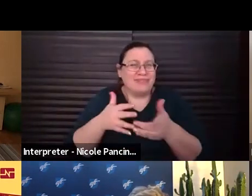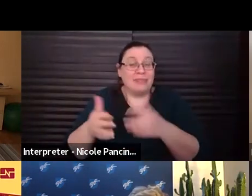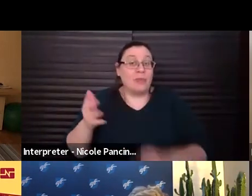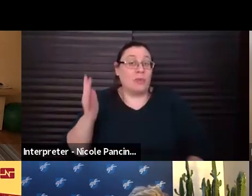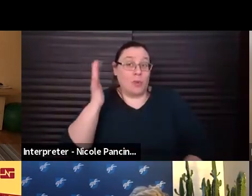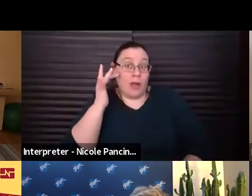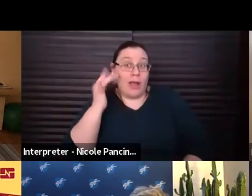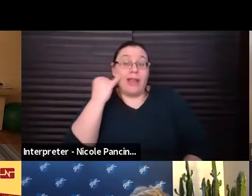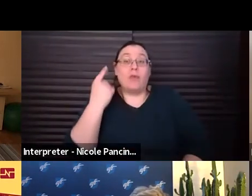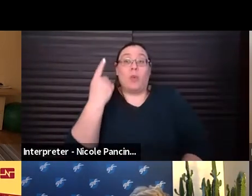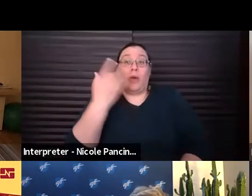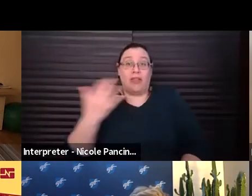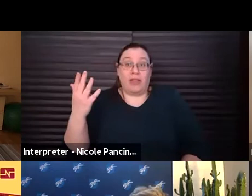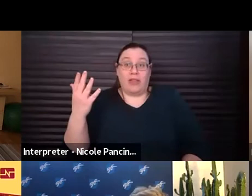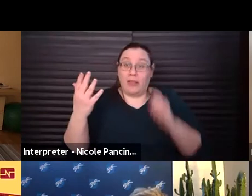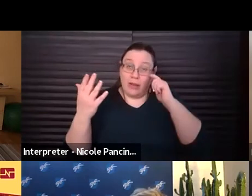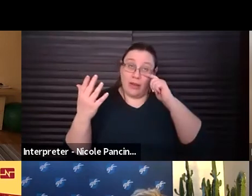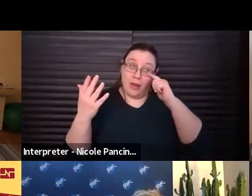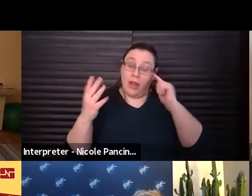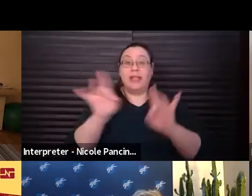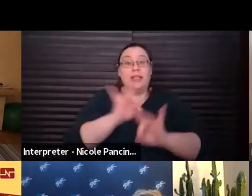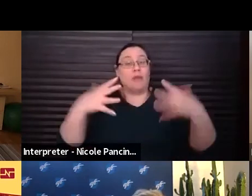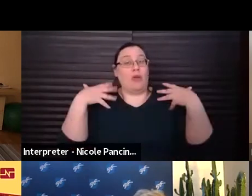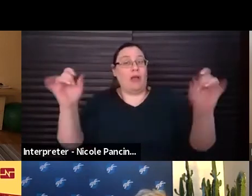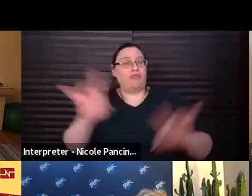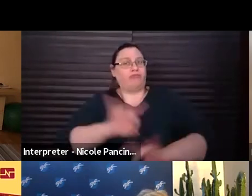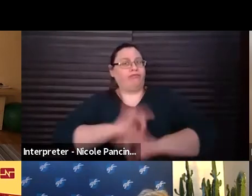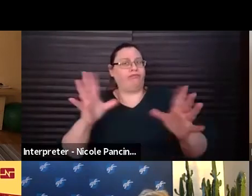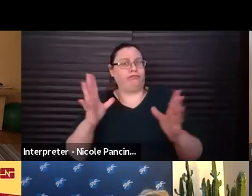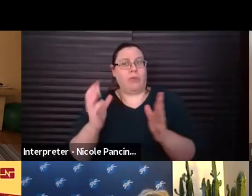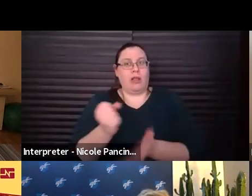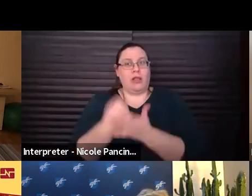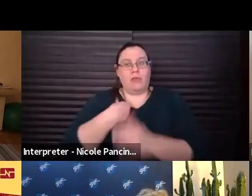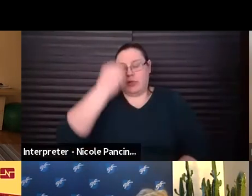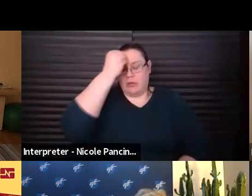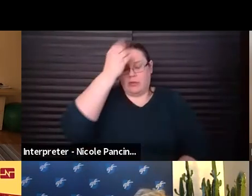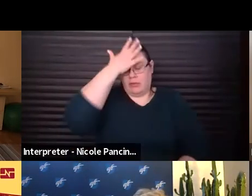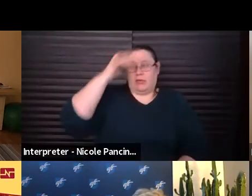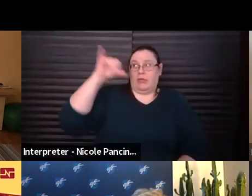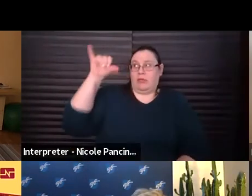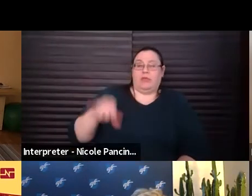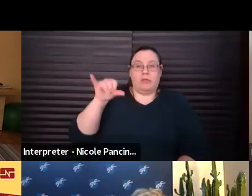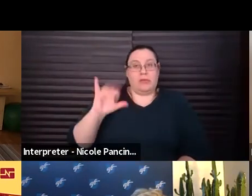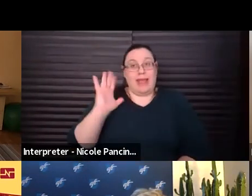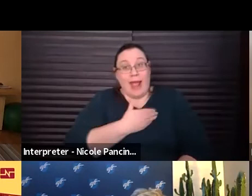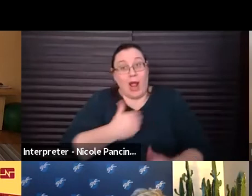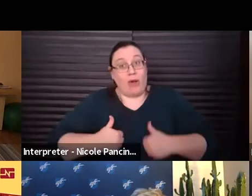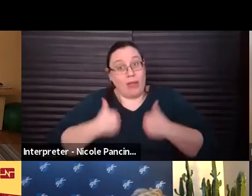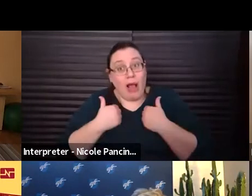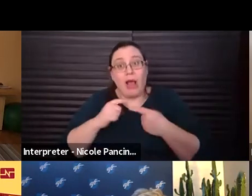there's one thing this terrible health crisis has taught us, hopefully, it's this: our lives, our